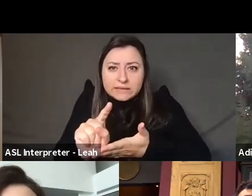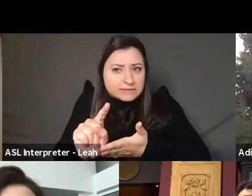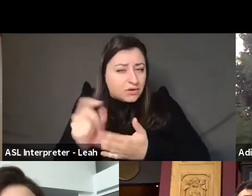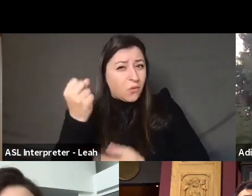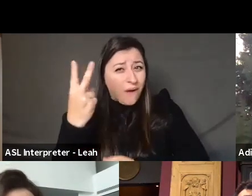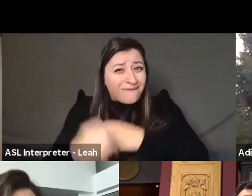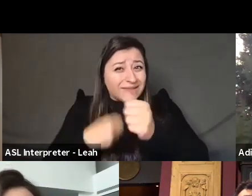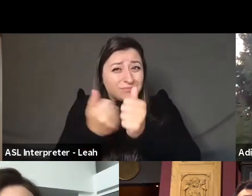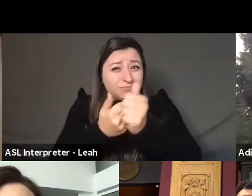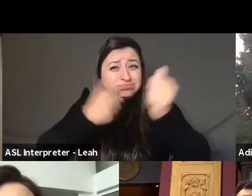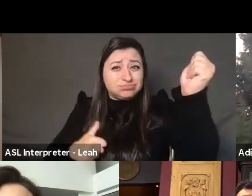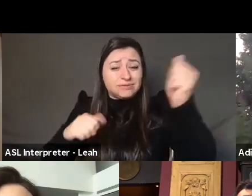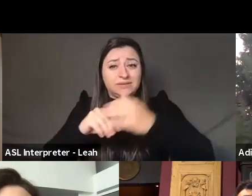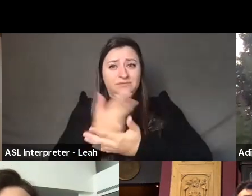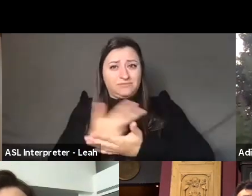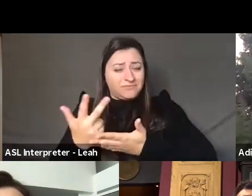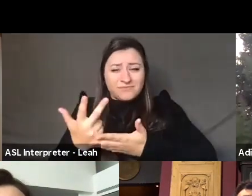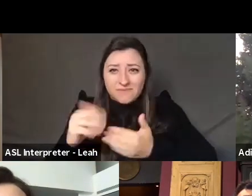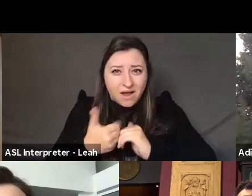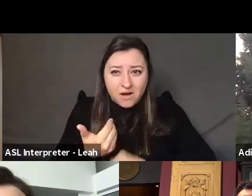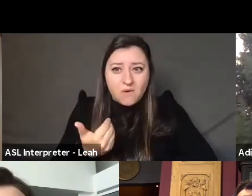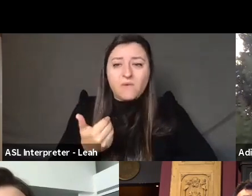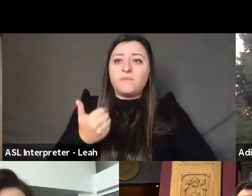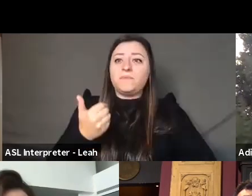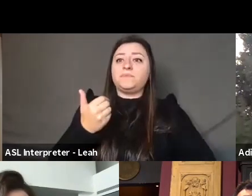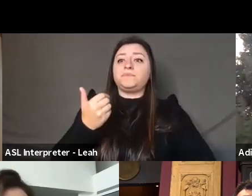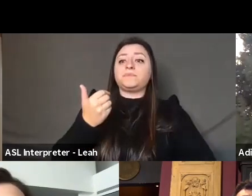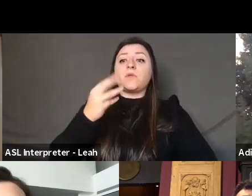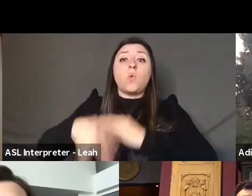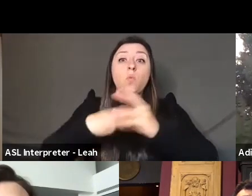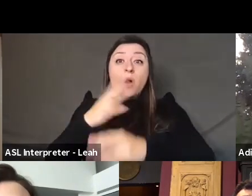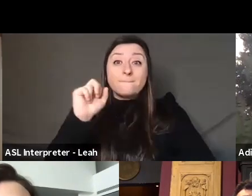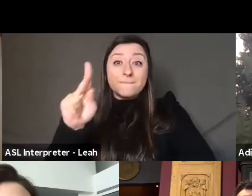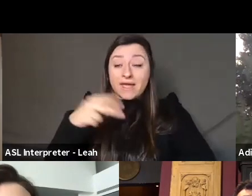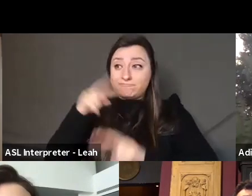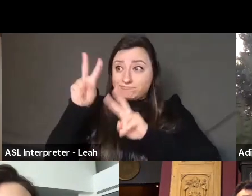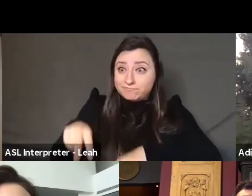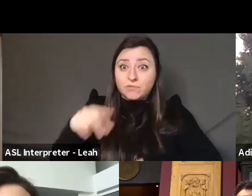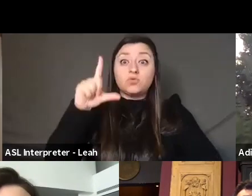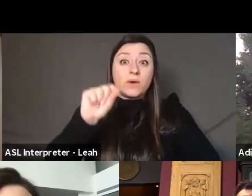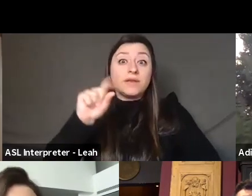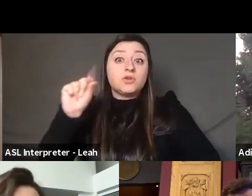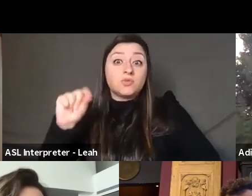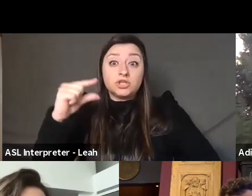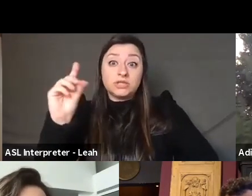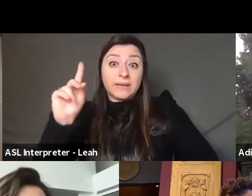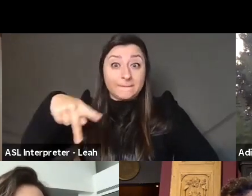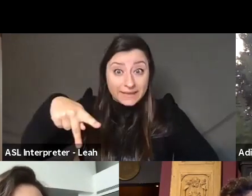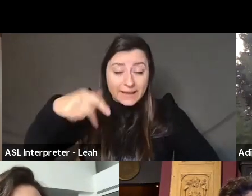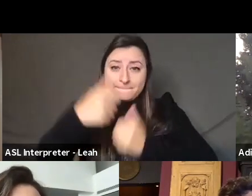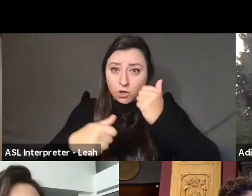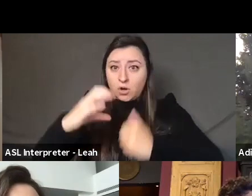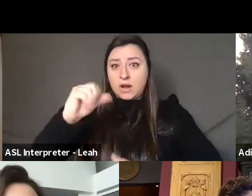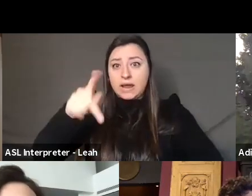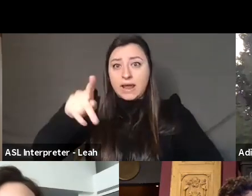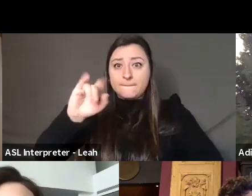years. I'm gonna go on. According to the World Bank, our 2020 GDP per capita was, and I have it